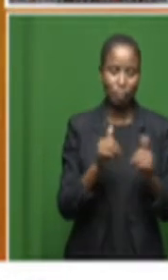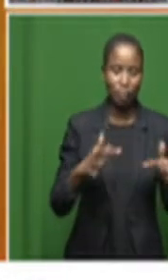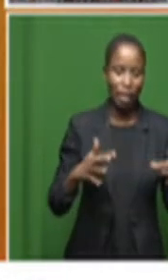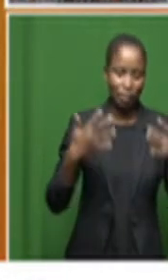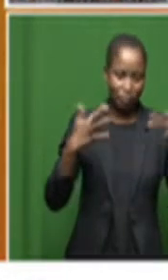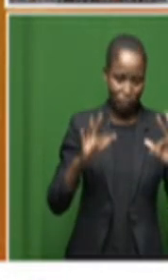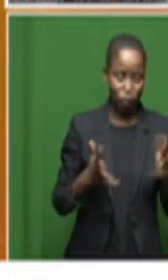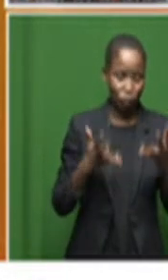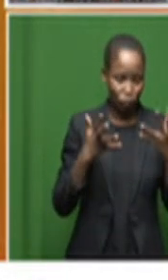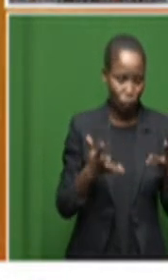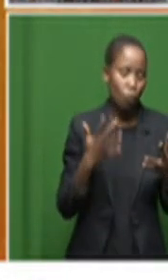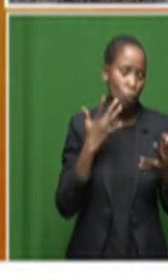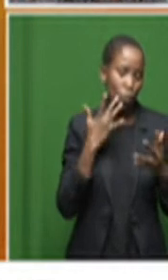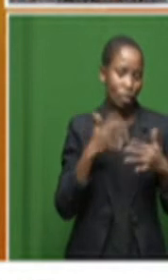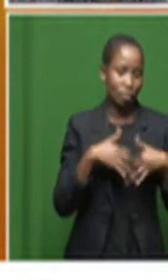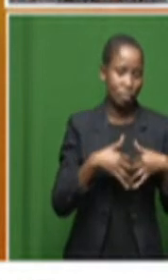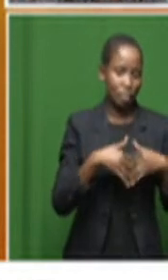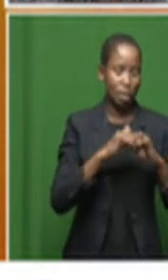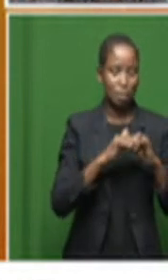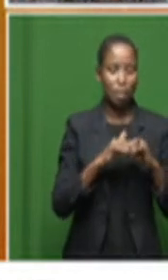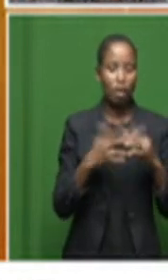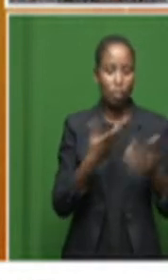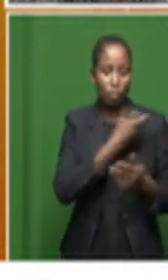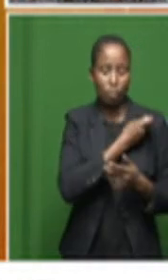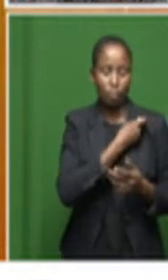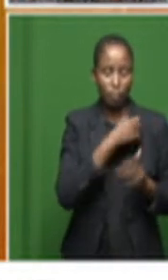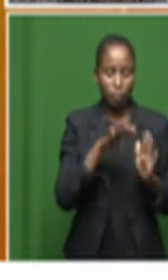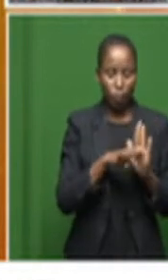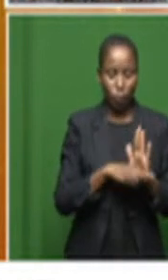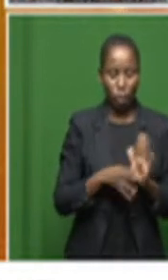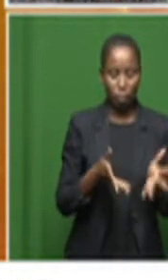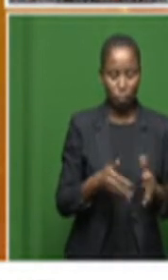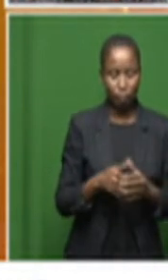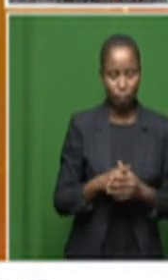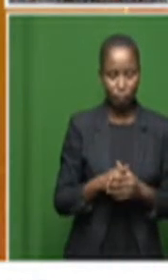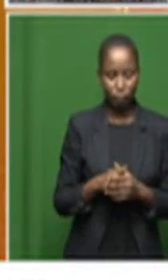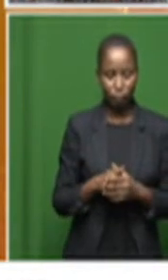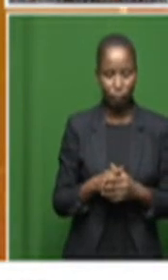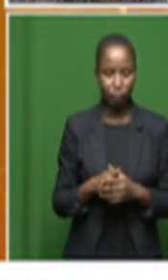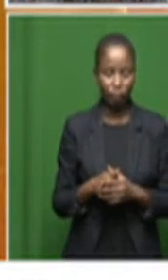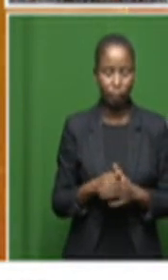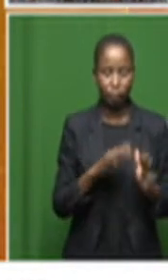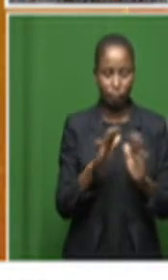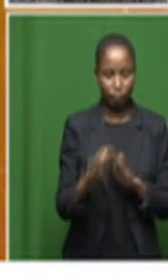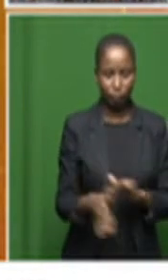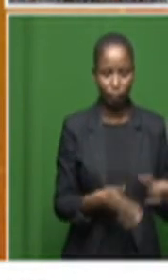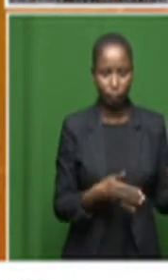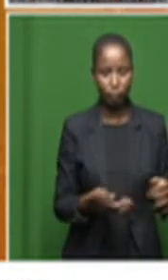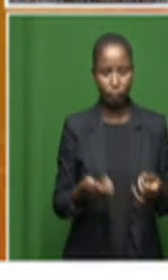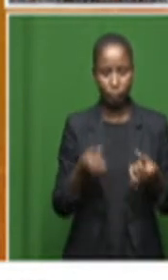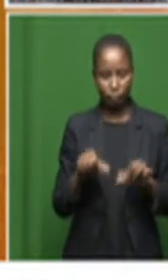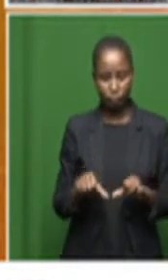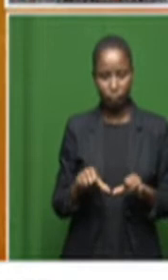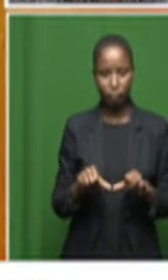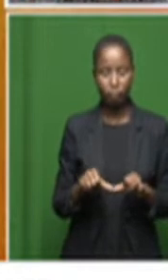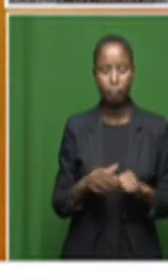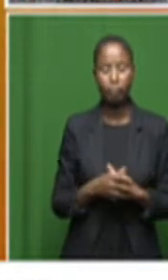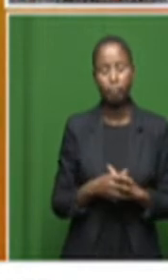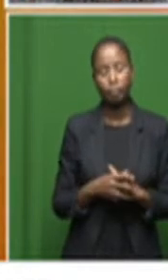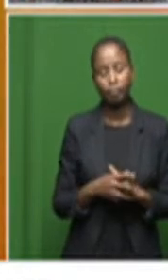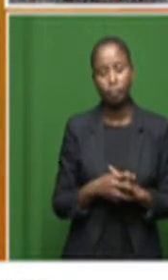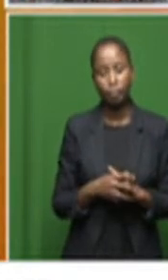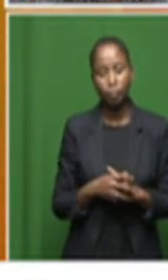point when we came up with our rollout program. We also looked at, from a minimal